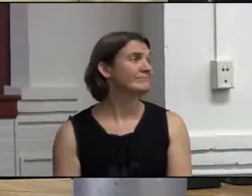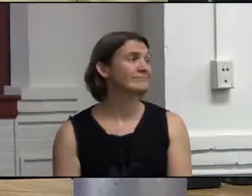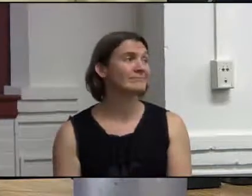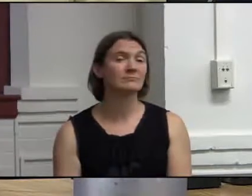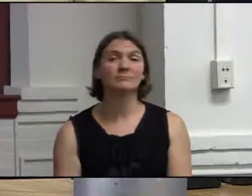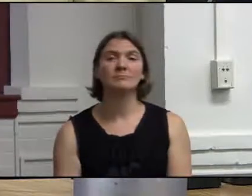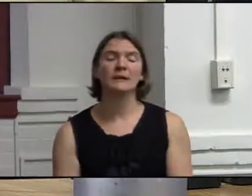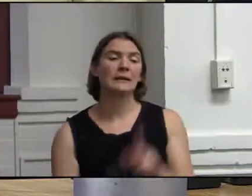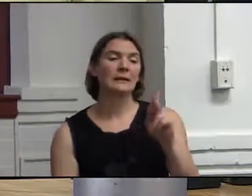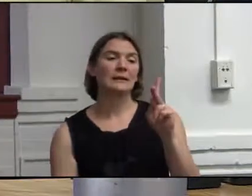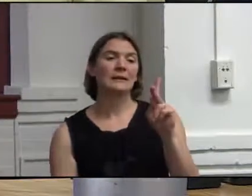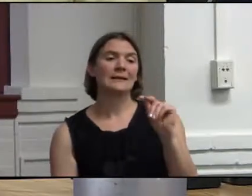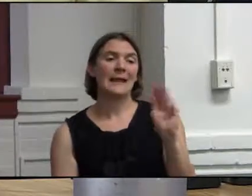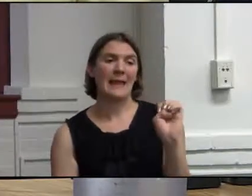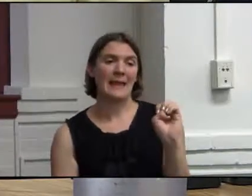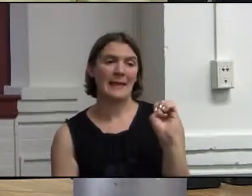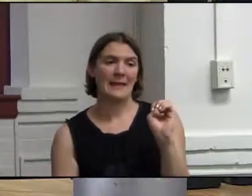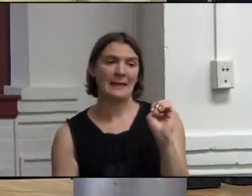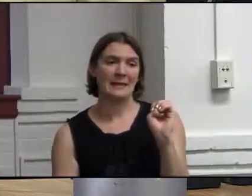Now, what